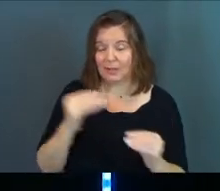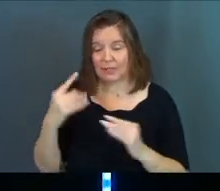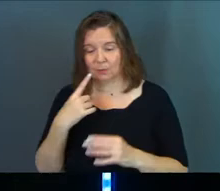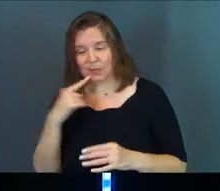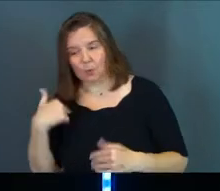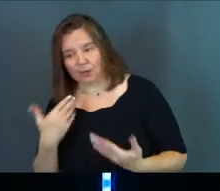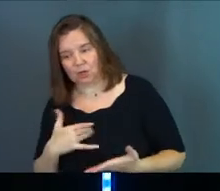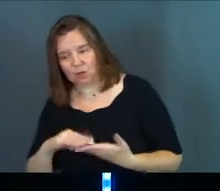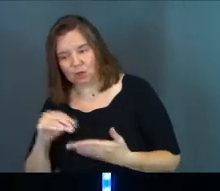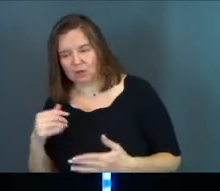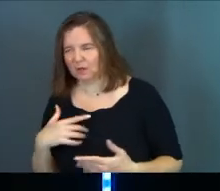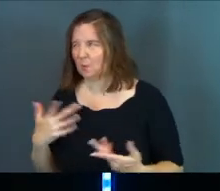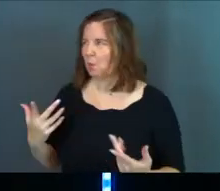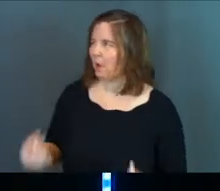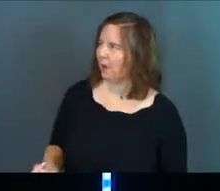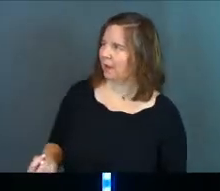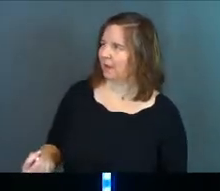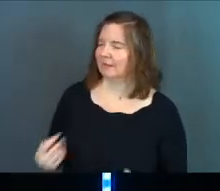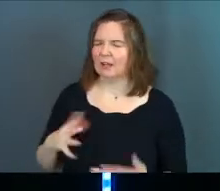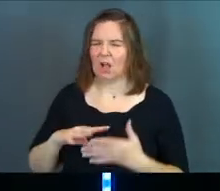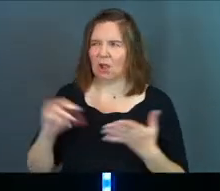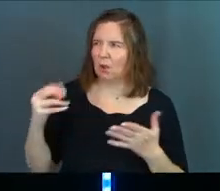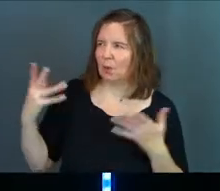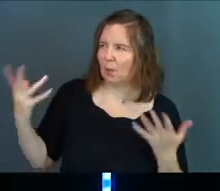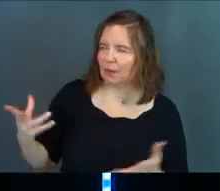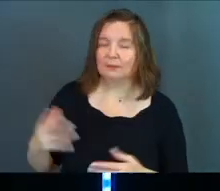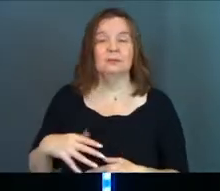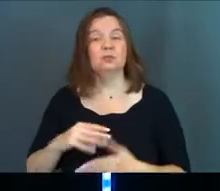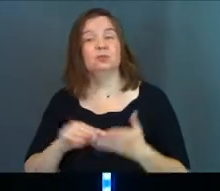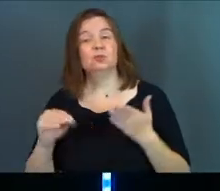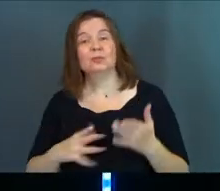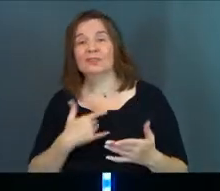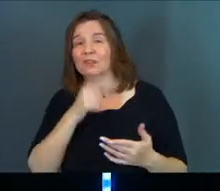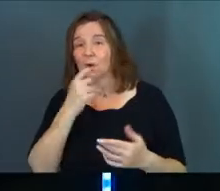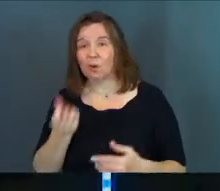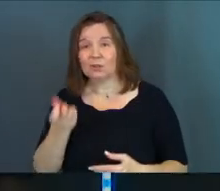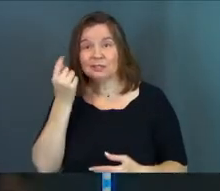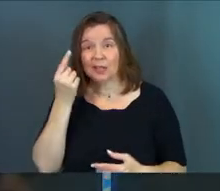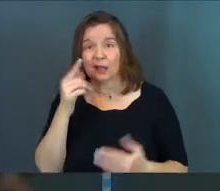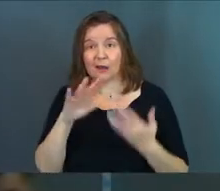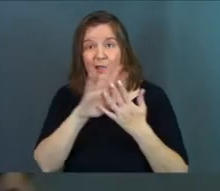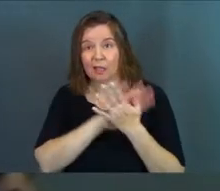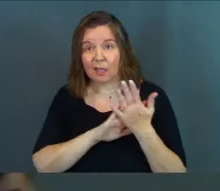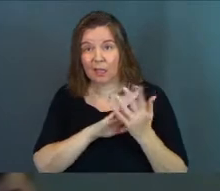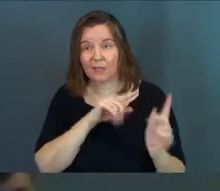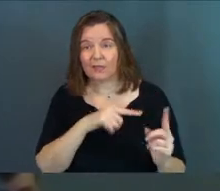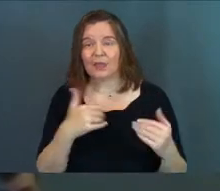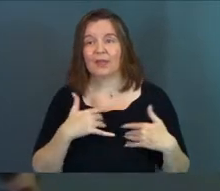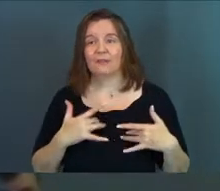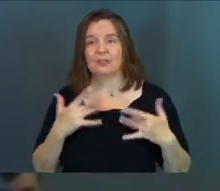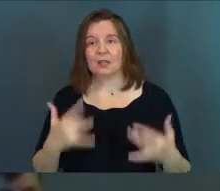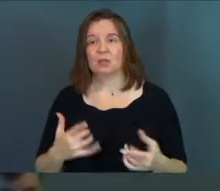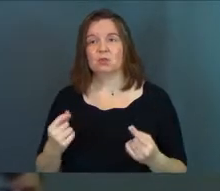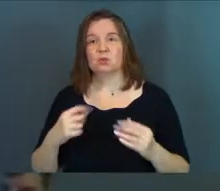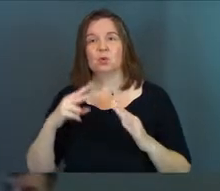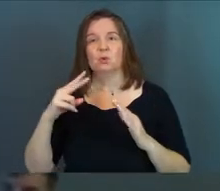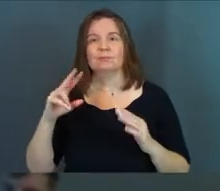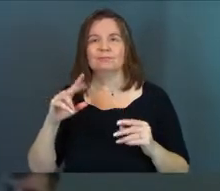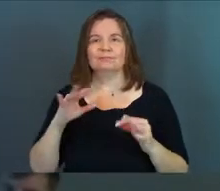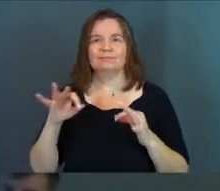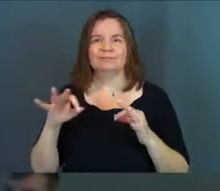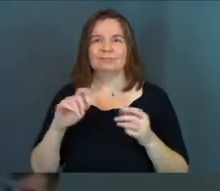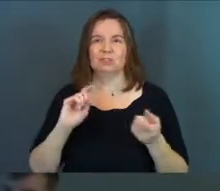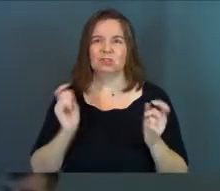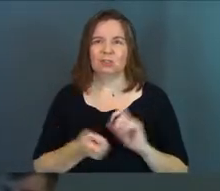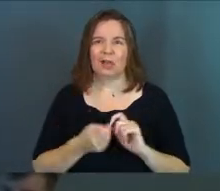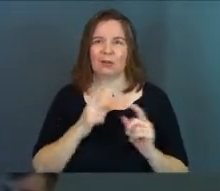teacher may say, we're here to learn. They're like, what? Learn what? So the student, if they don't understand the goal, they have a tendency to redefine